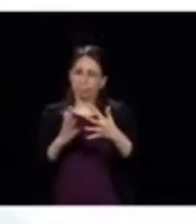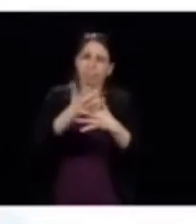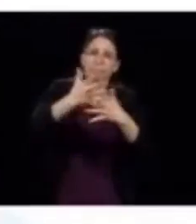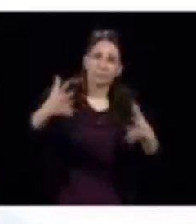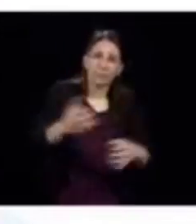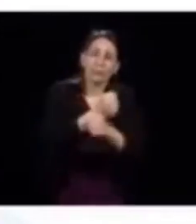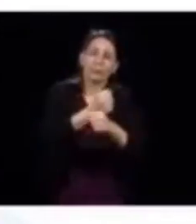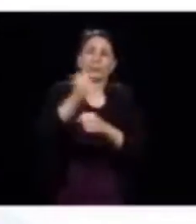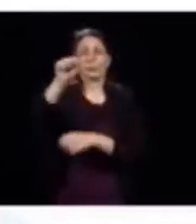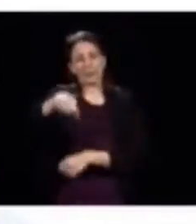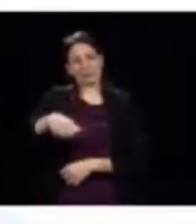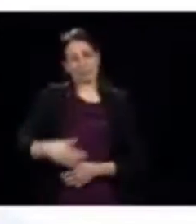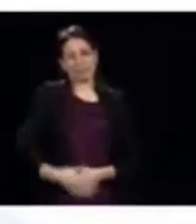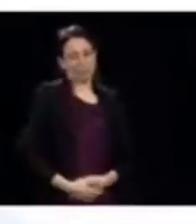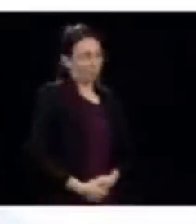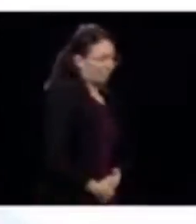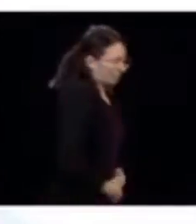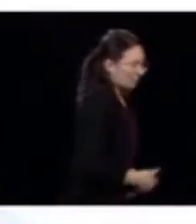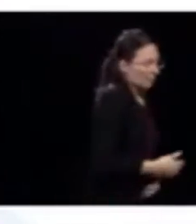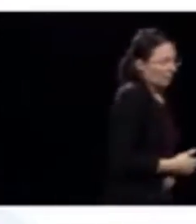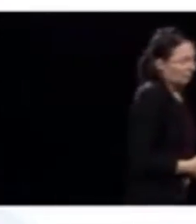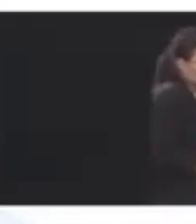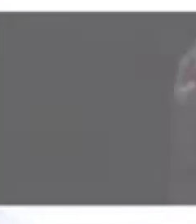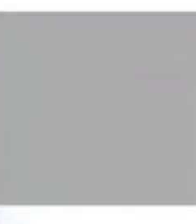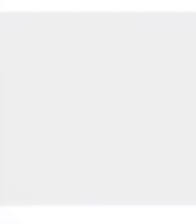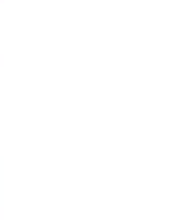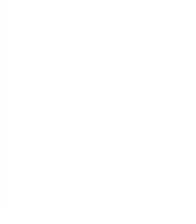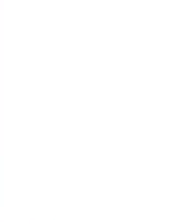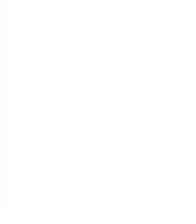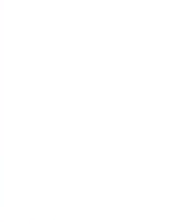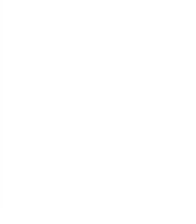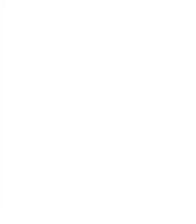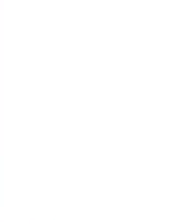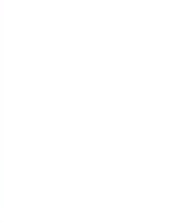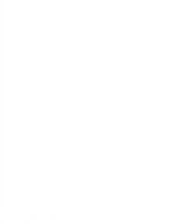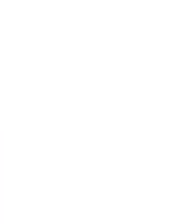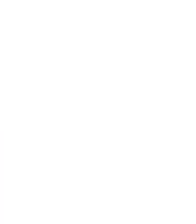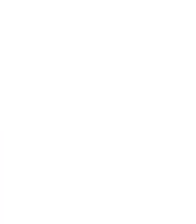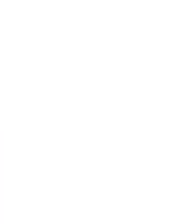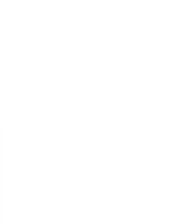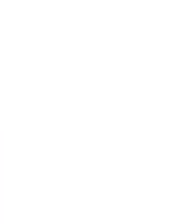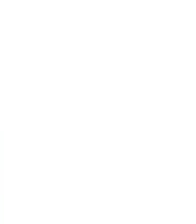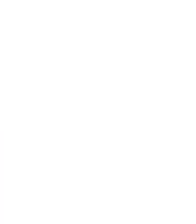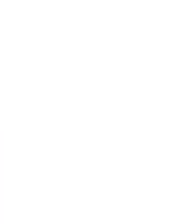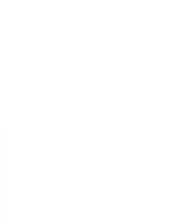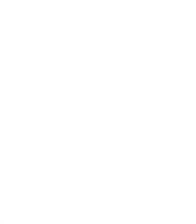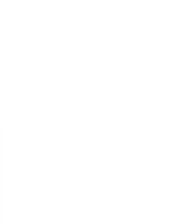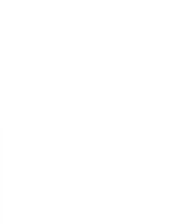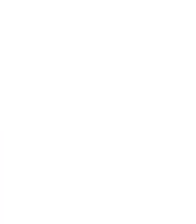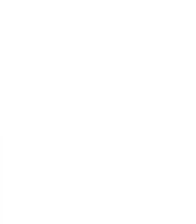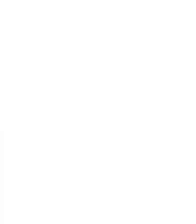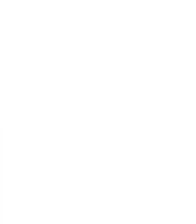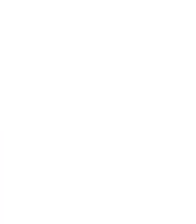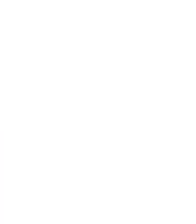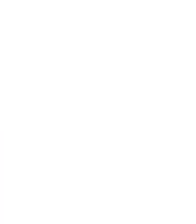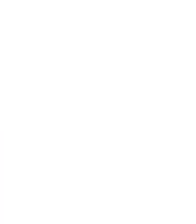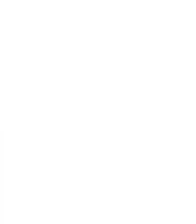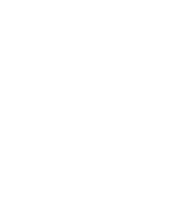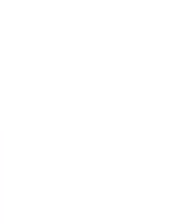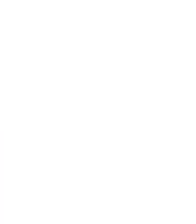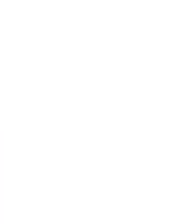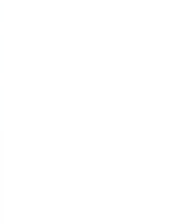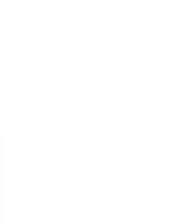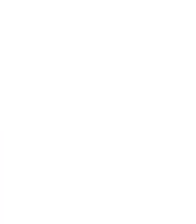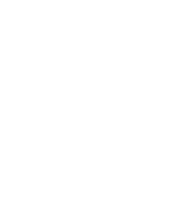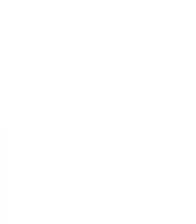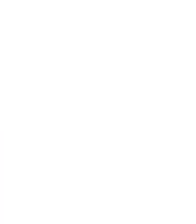Merci. Maintenant, en anglais. Good afternoon. We continue the deployment of health workers